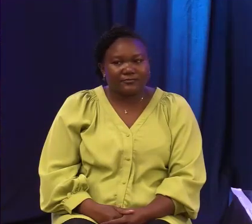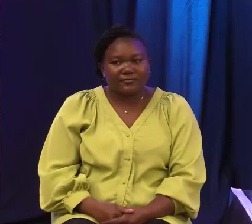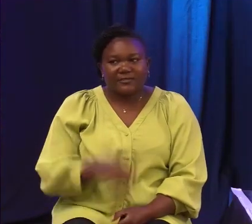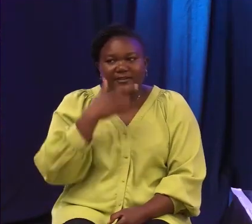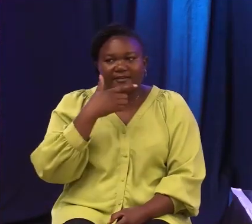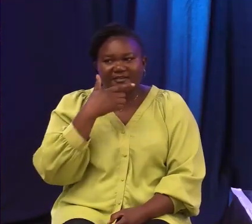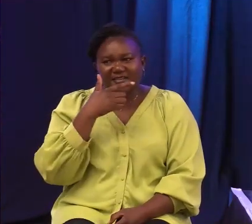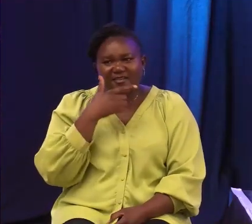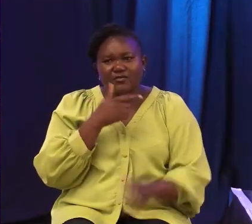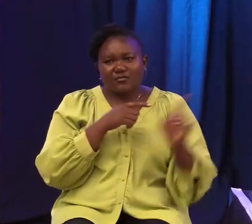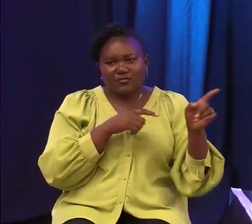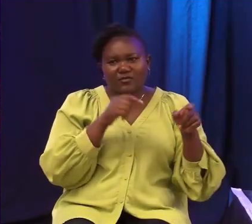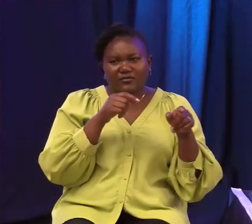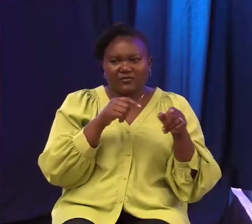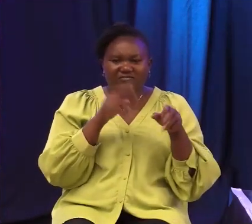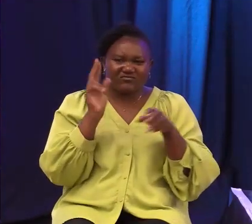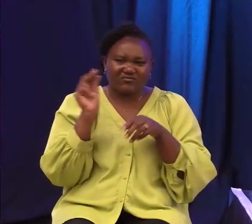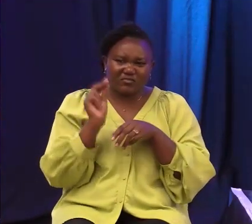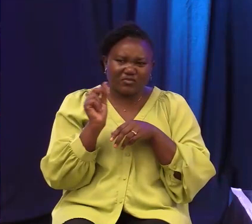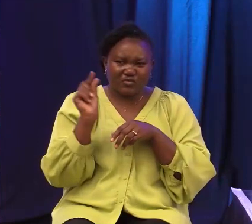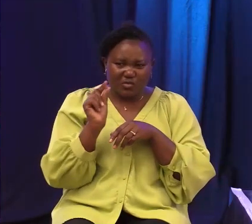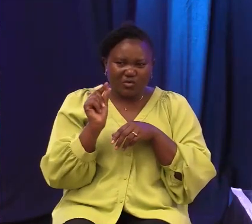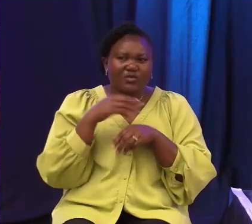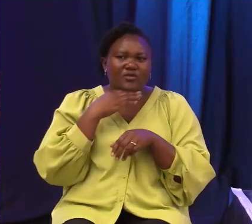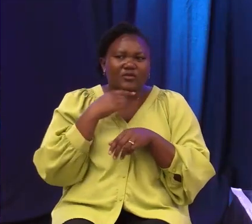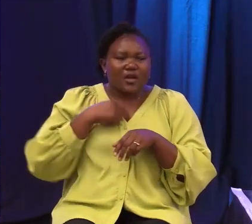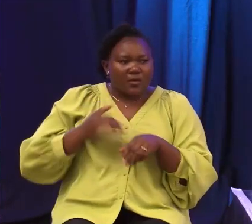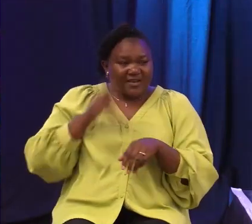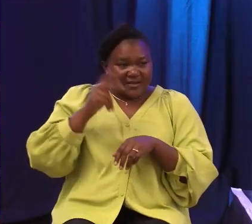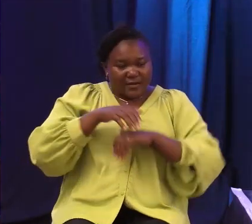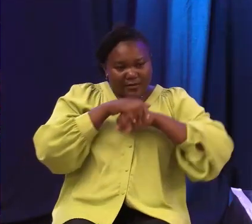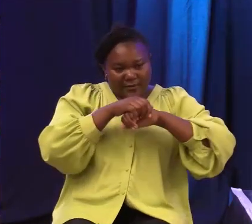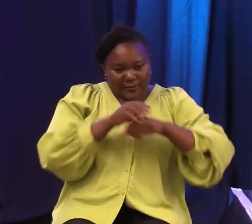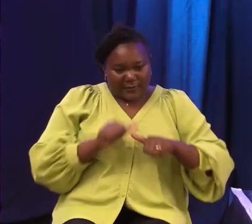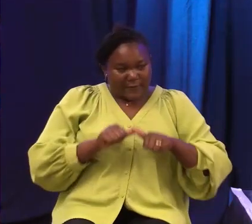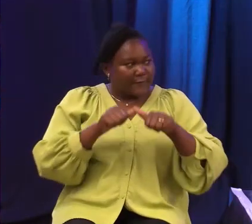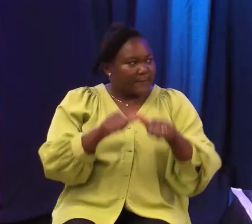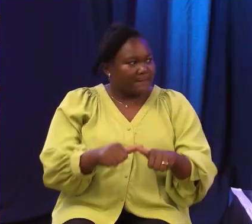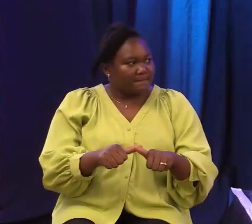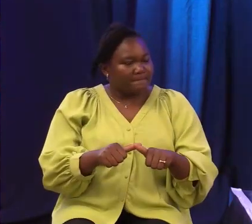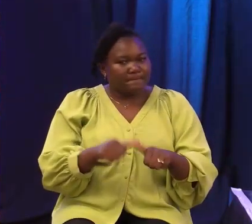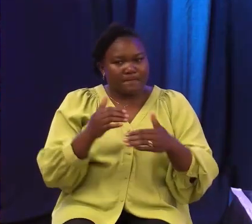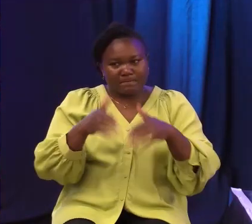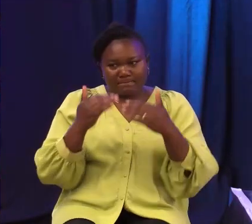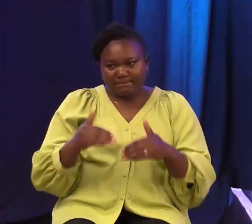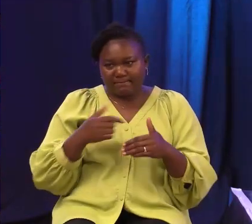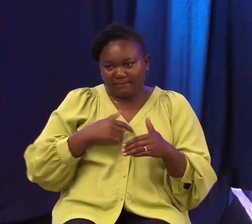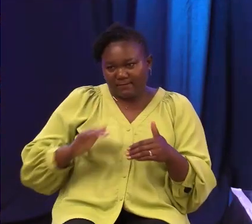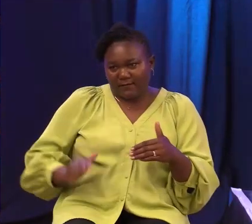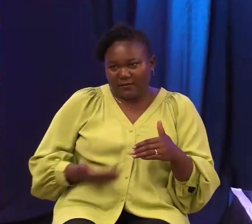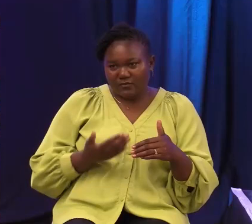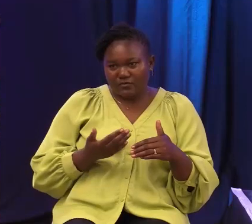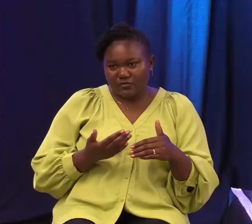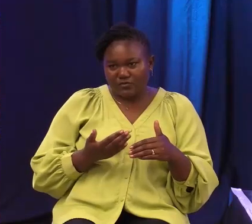Thank you, Helia, for your briefing. Once again, I would like to congratulate you. Up next, I would like to call upon